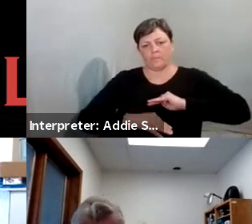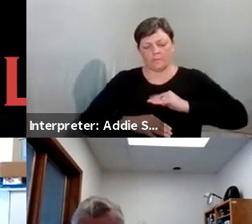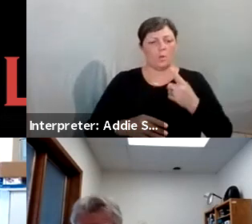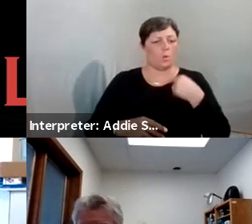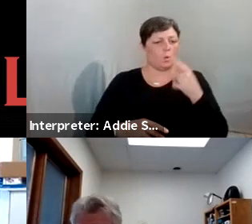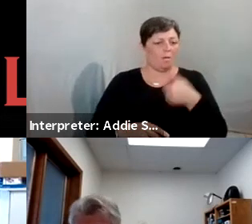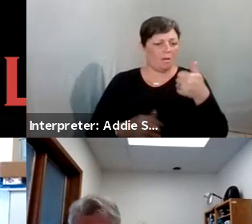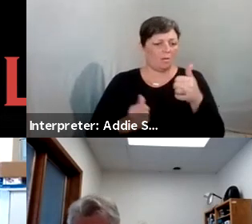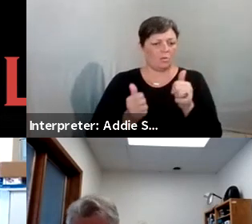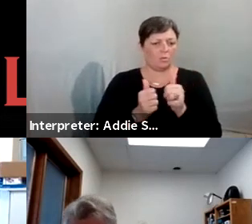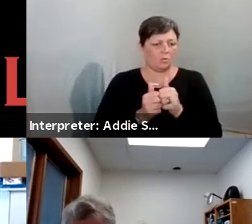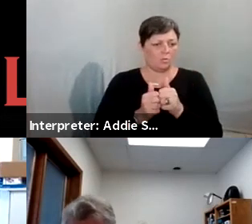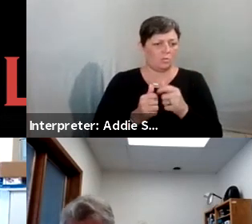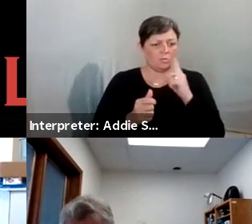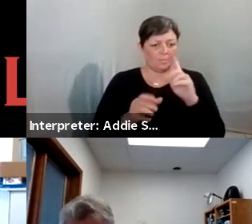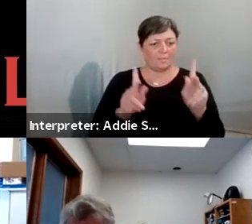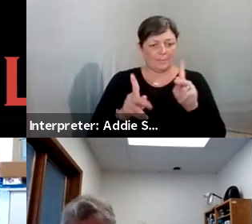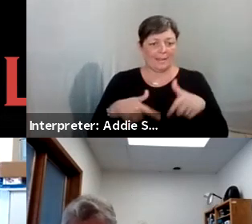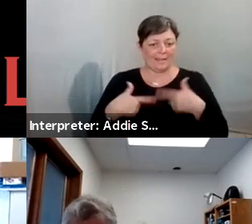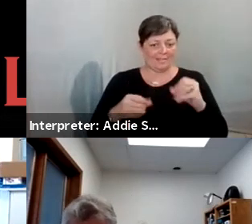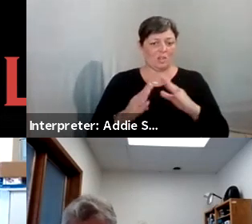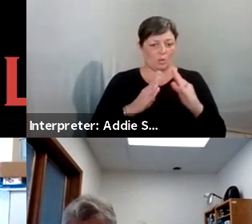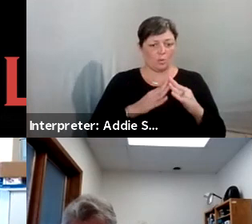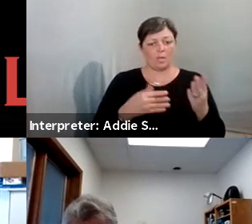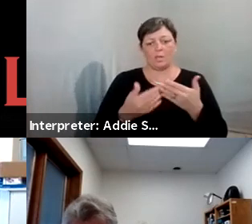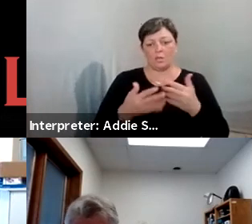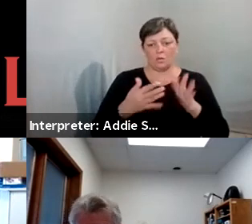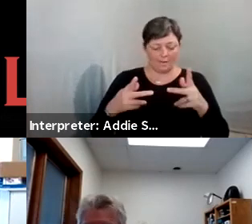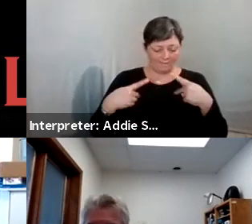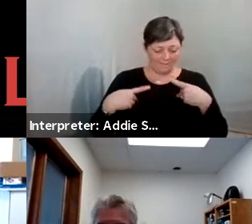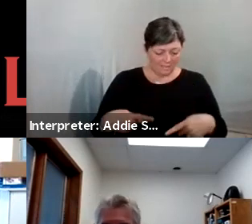people within the community, whether it be your physical,